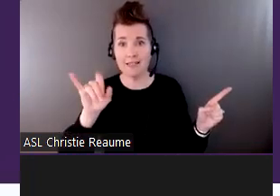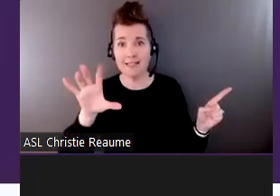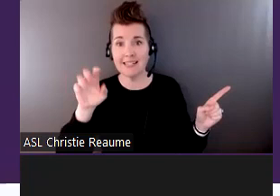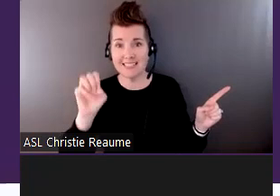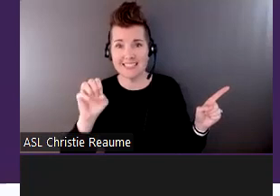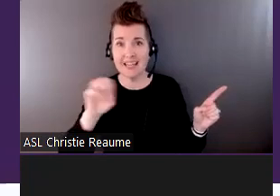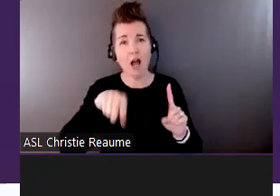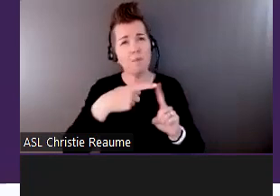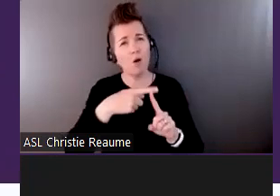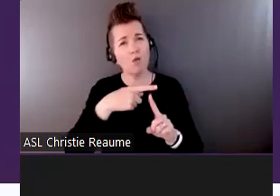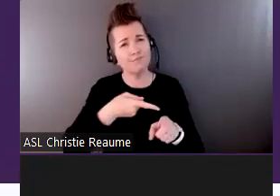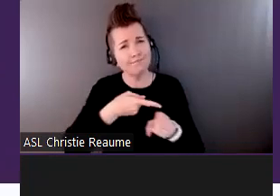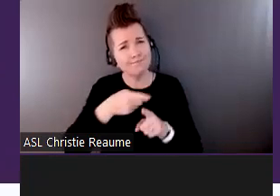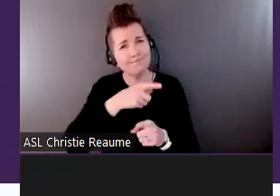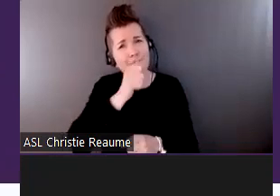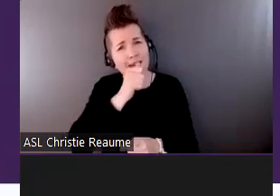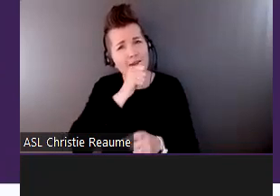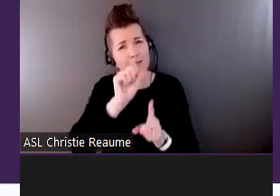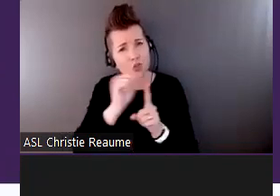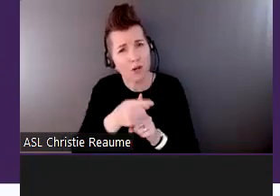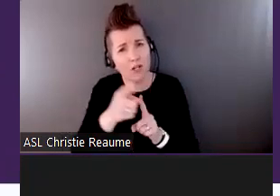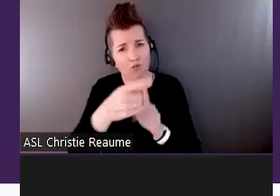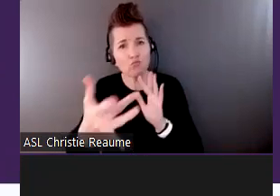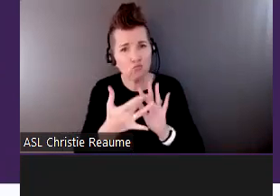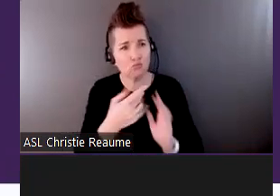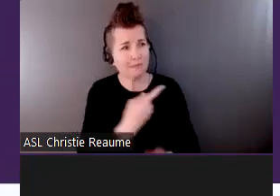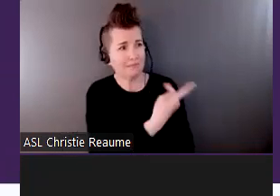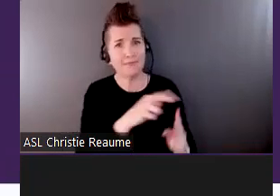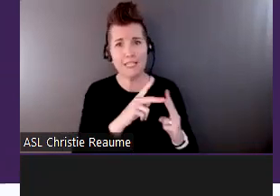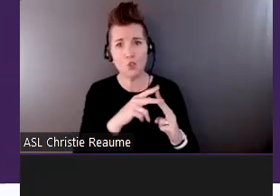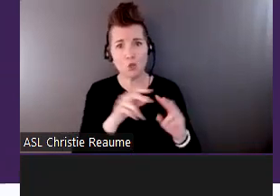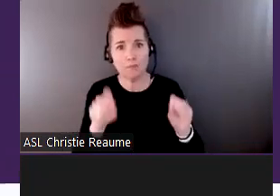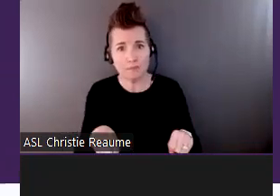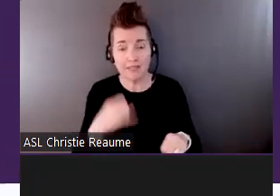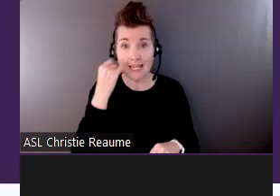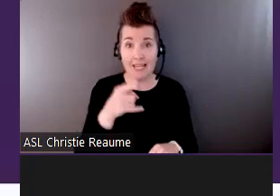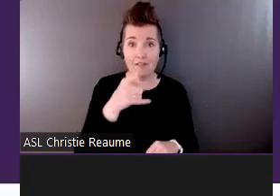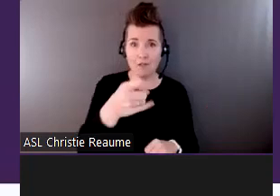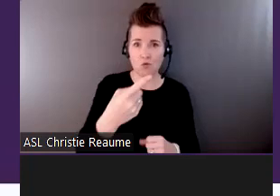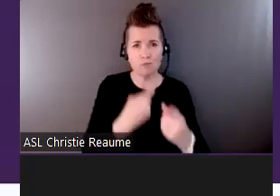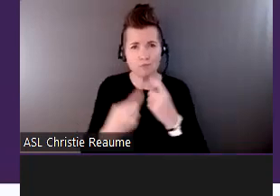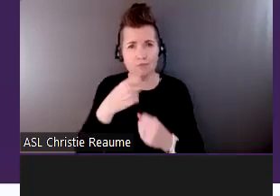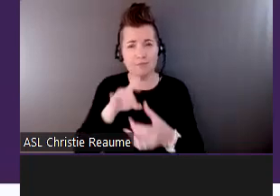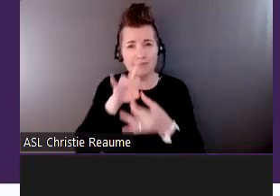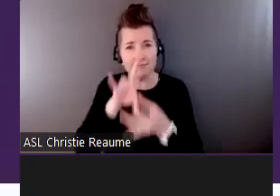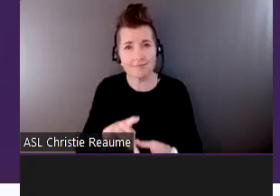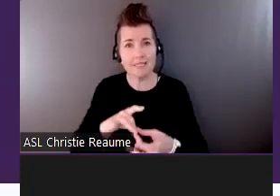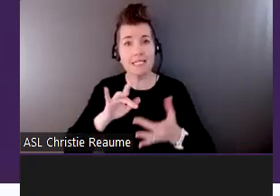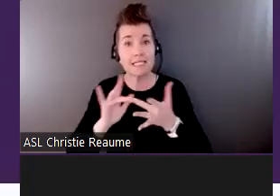reach out to us if you have a general question about uh something around cyber security that's personal